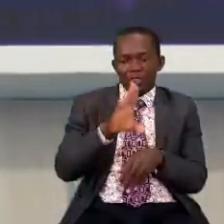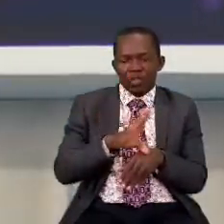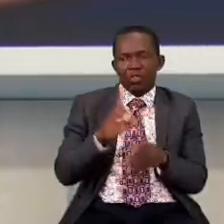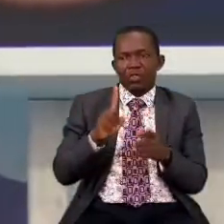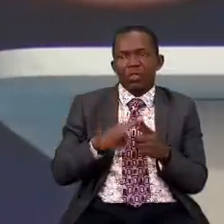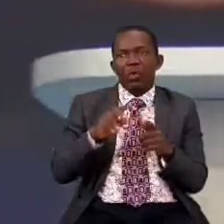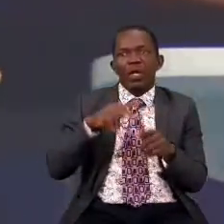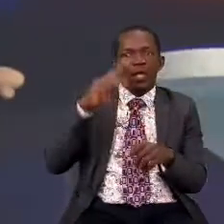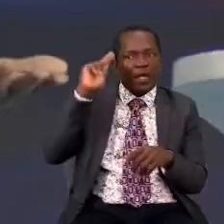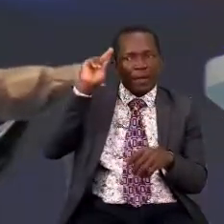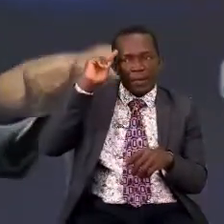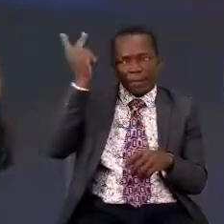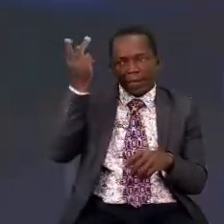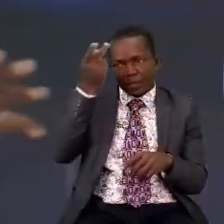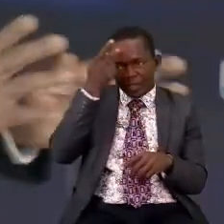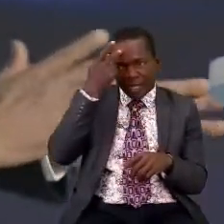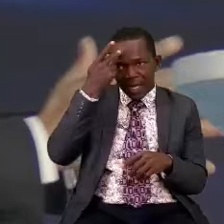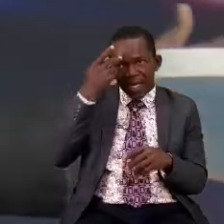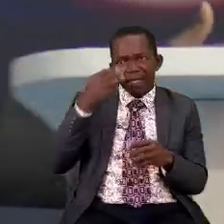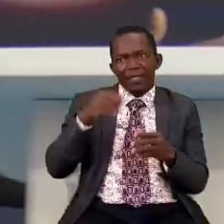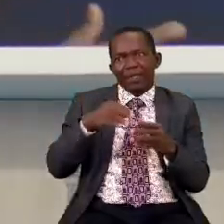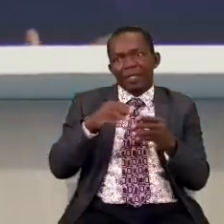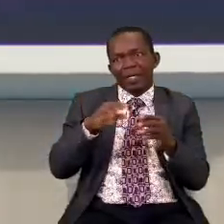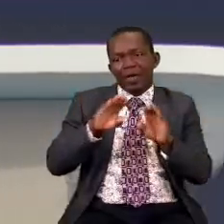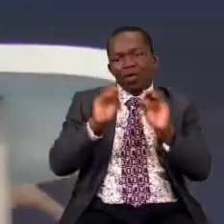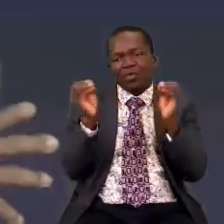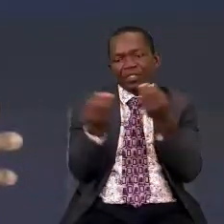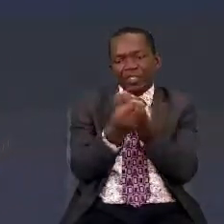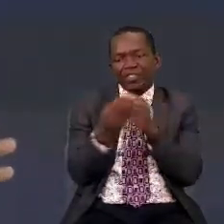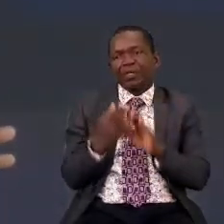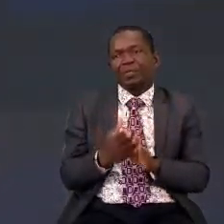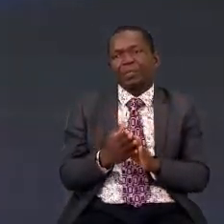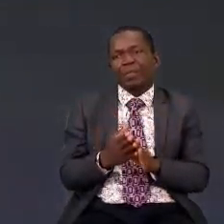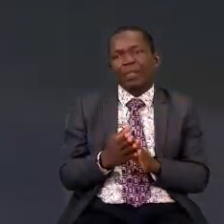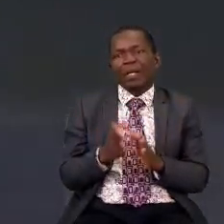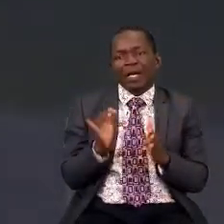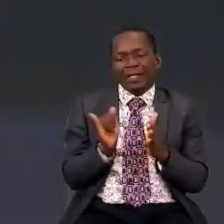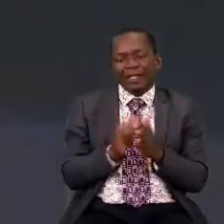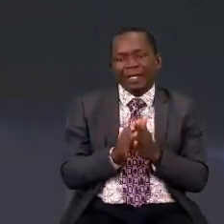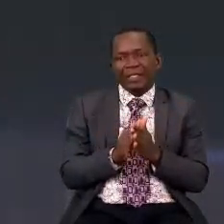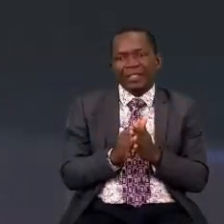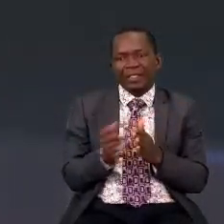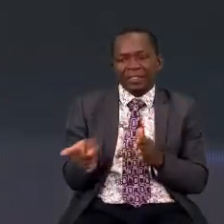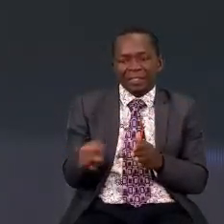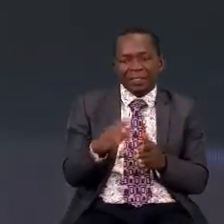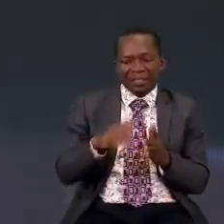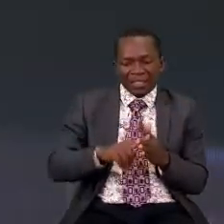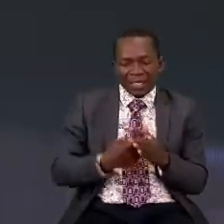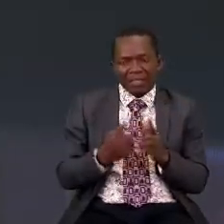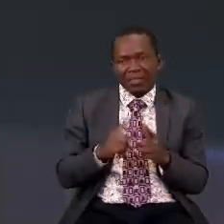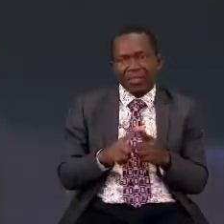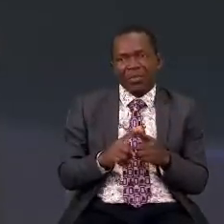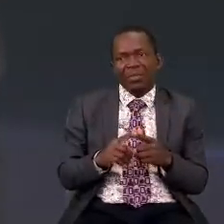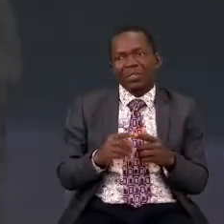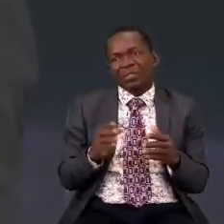am, and you know since I came, and you know this, and you know this, and they're campaigning, and they're campaigning with